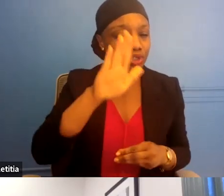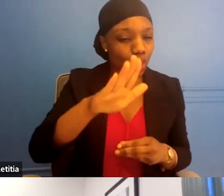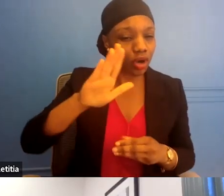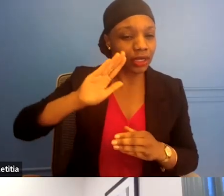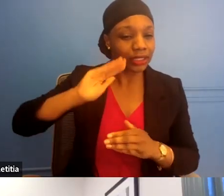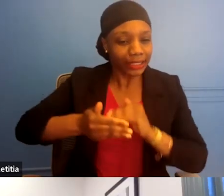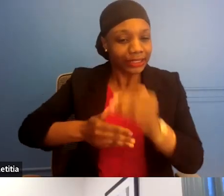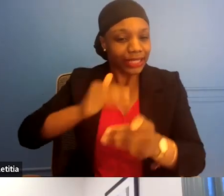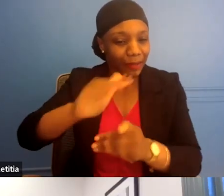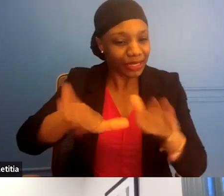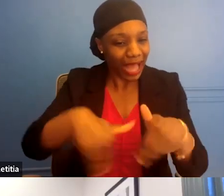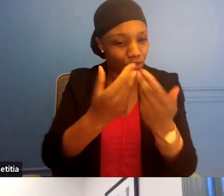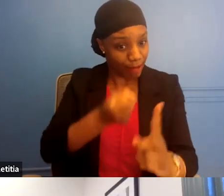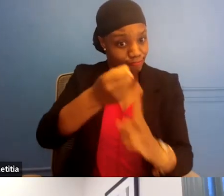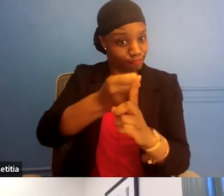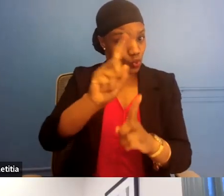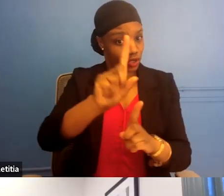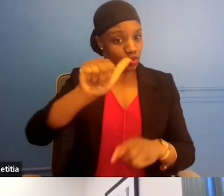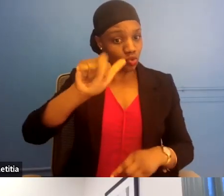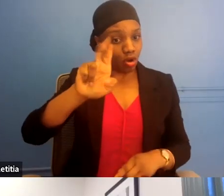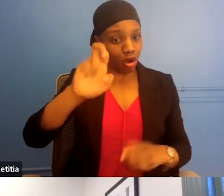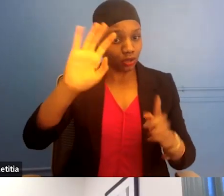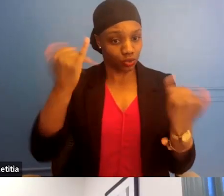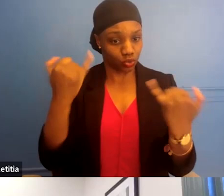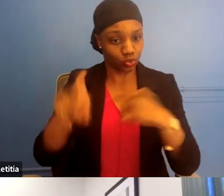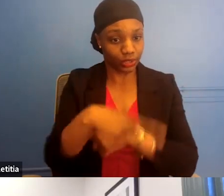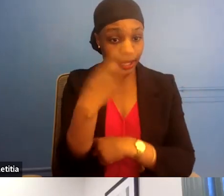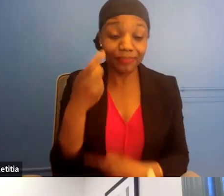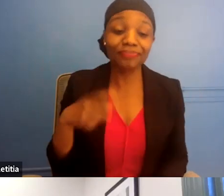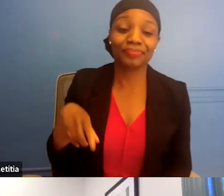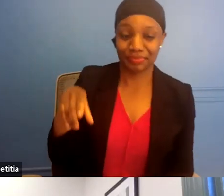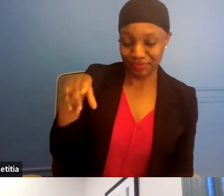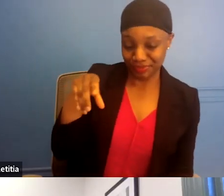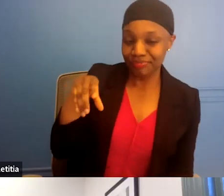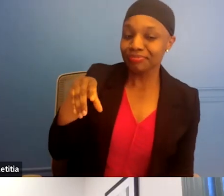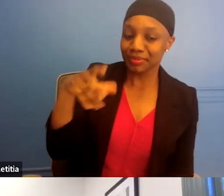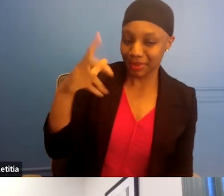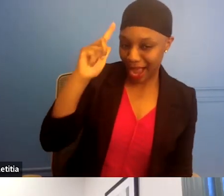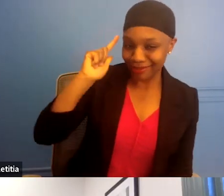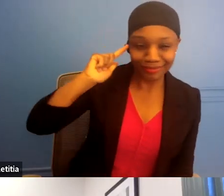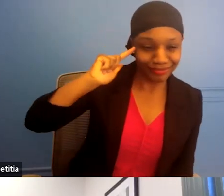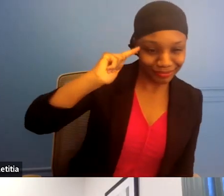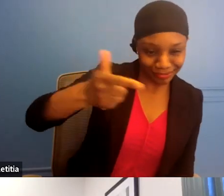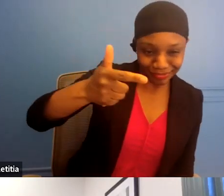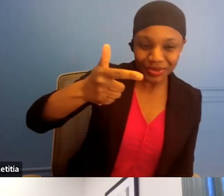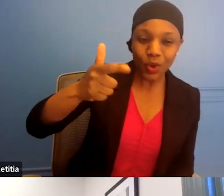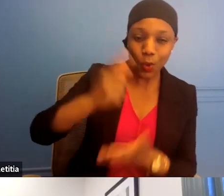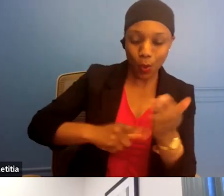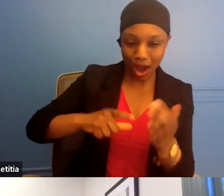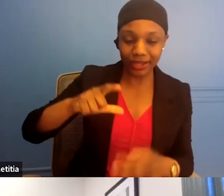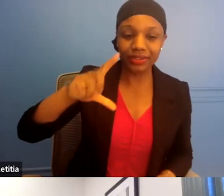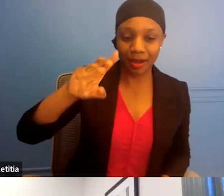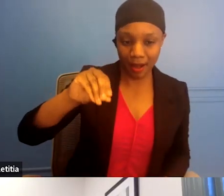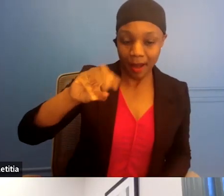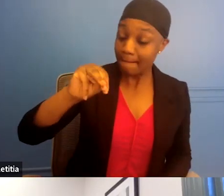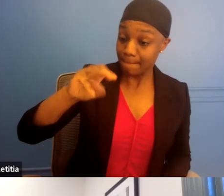you do today. Absolutely. And Beverly, I want to echo what Monica said. It's an absolute honor and privilege to be talking